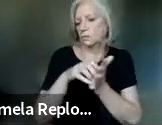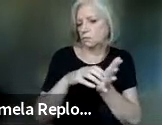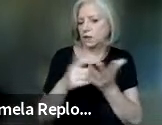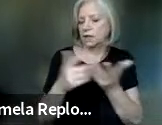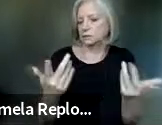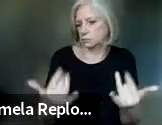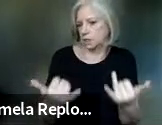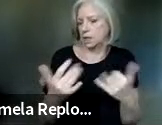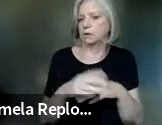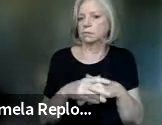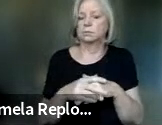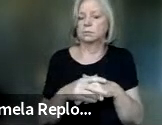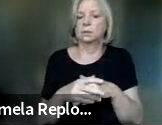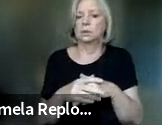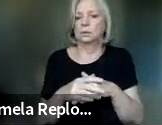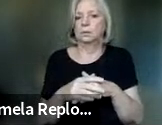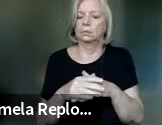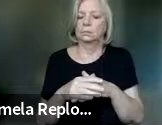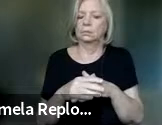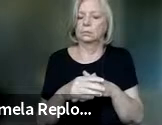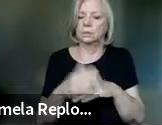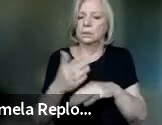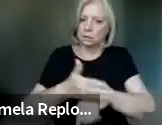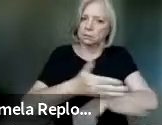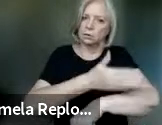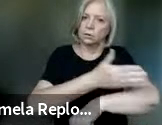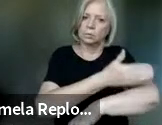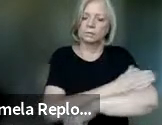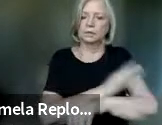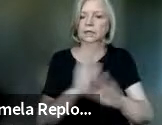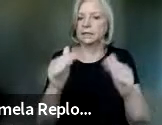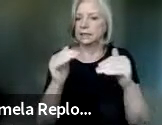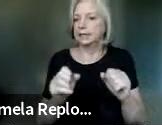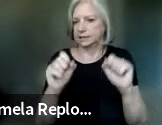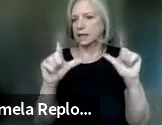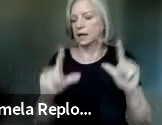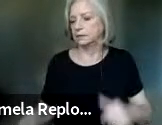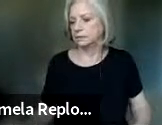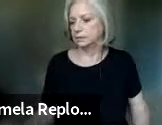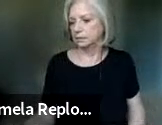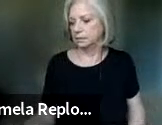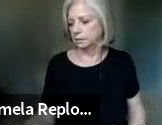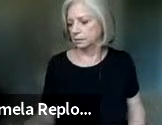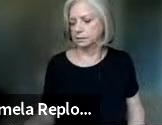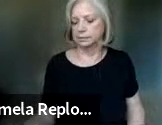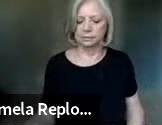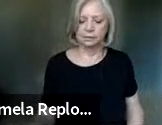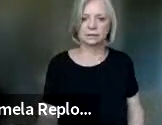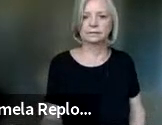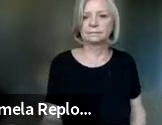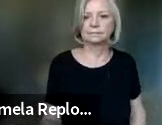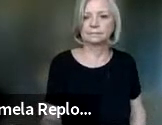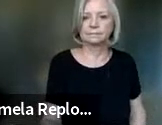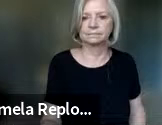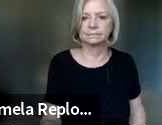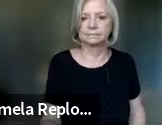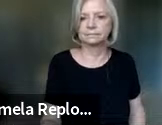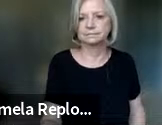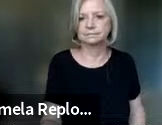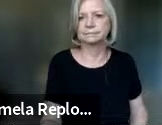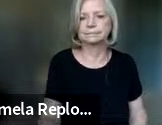been closed. Next slide, please. We This need to is switch interpreters real quick, Dr. Moss. I'm